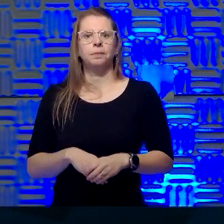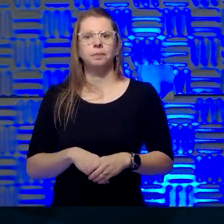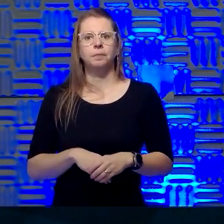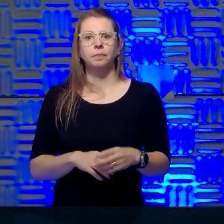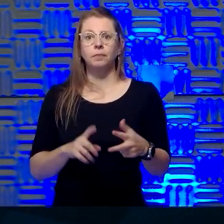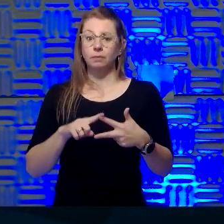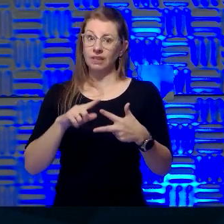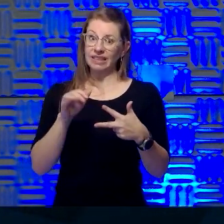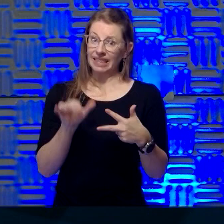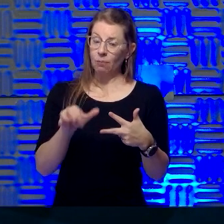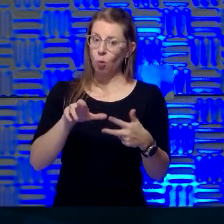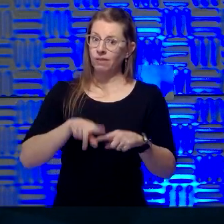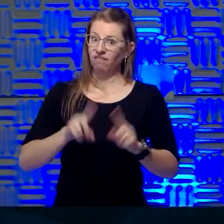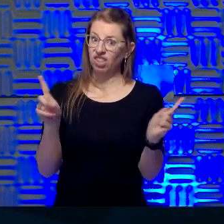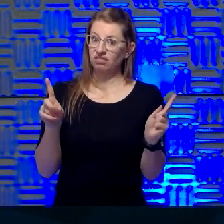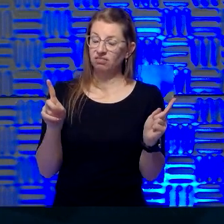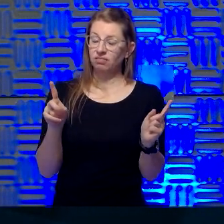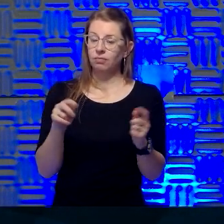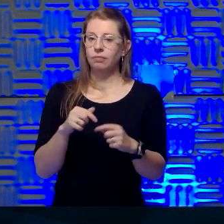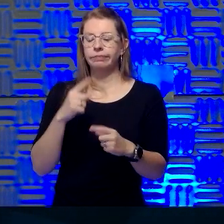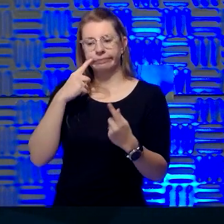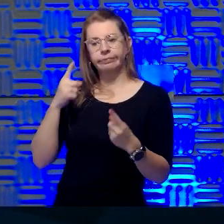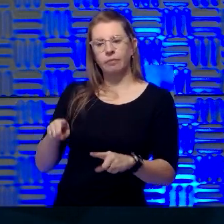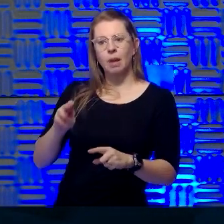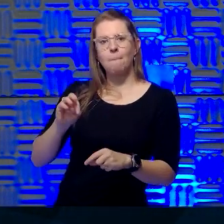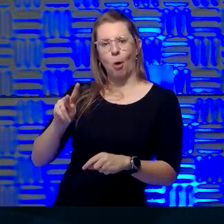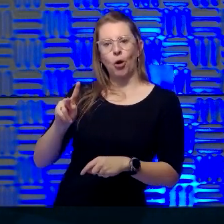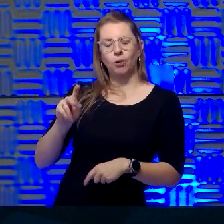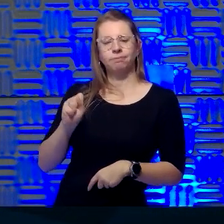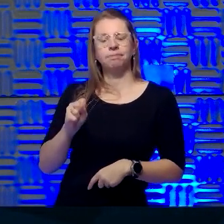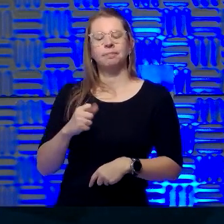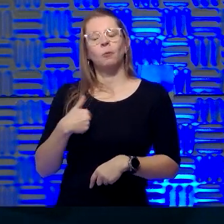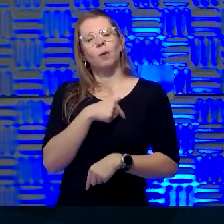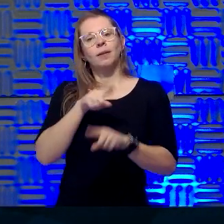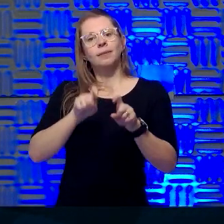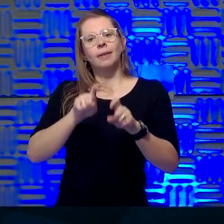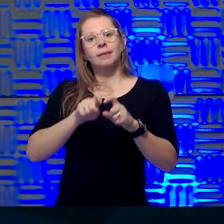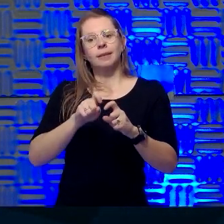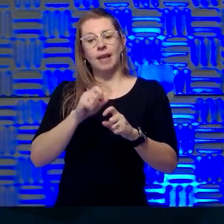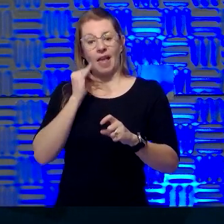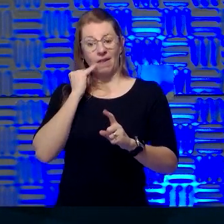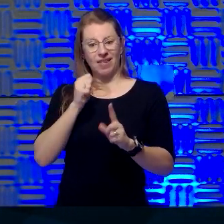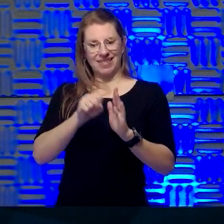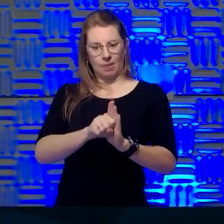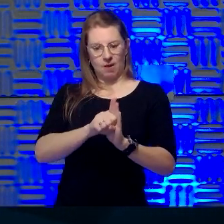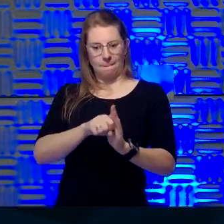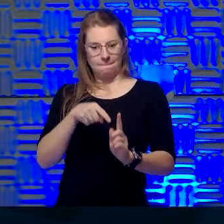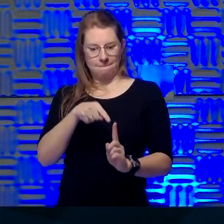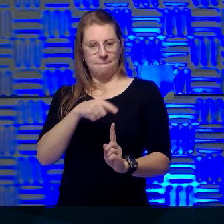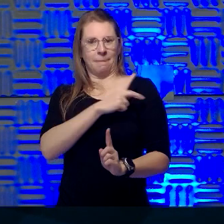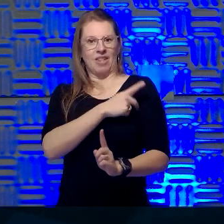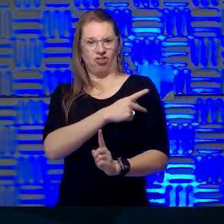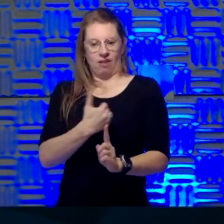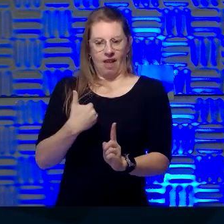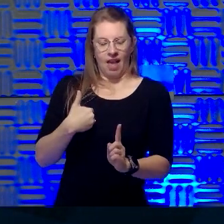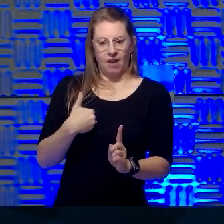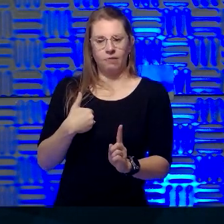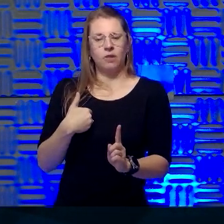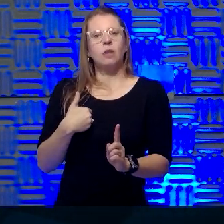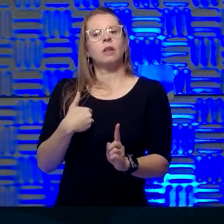Christian, same or different? How do you? I would agree with Mark. We are testing symptomatic patients right now. We try to transfer